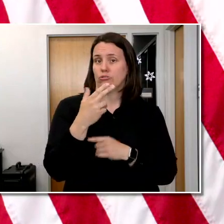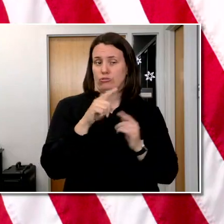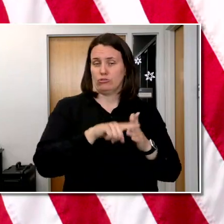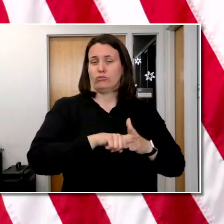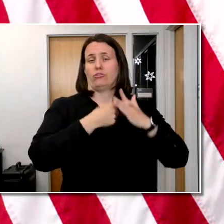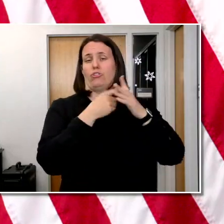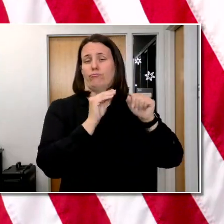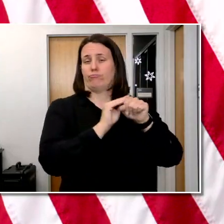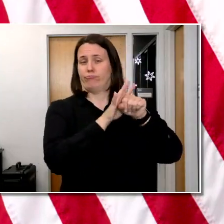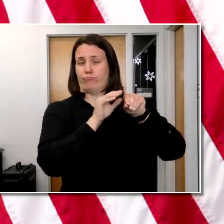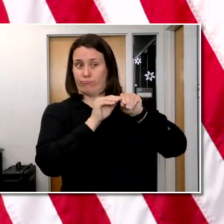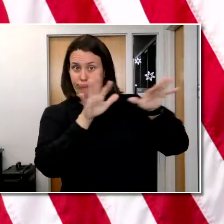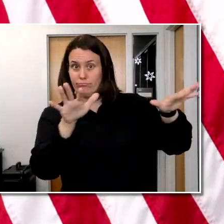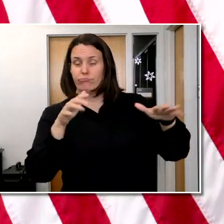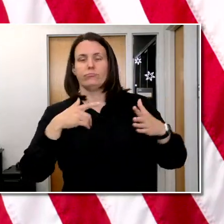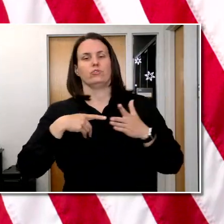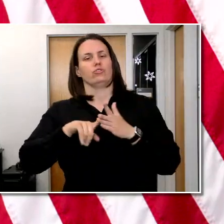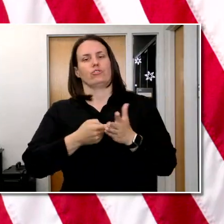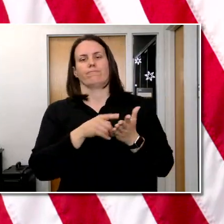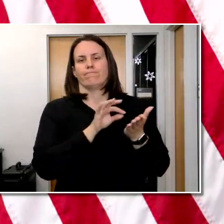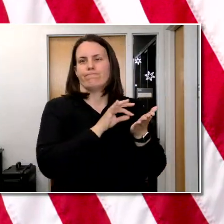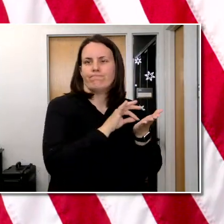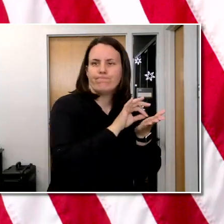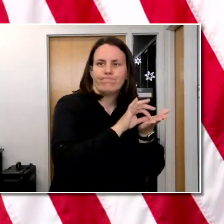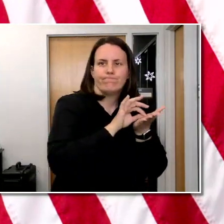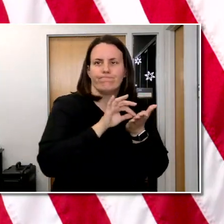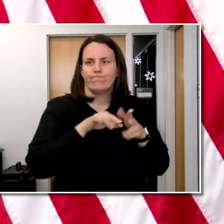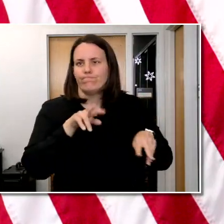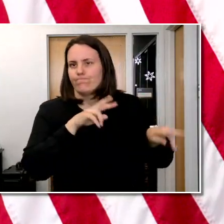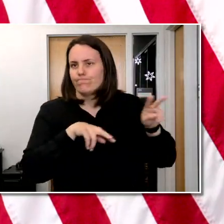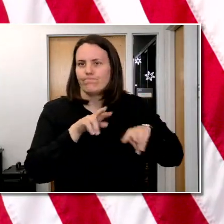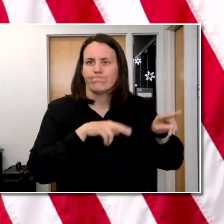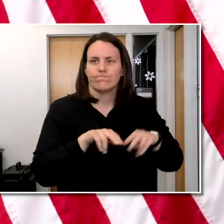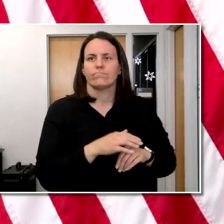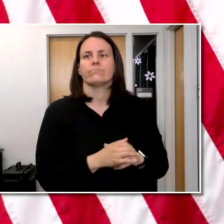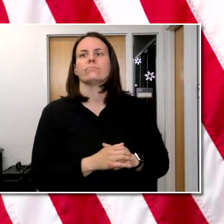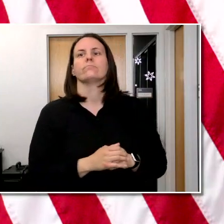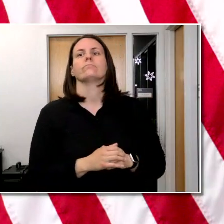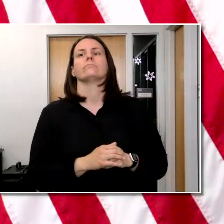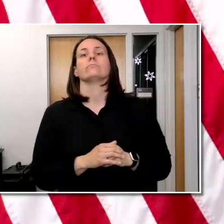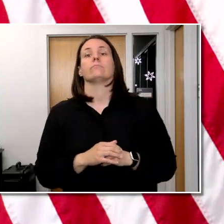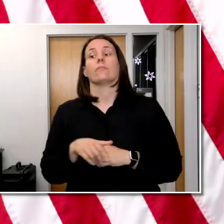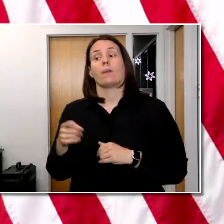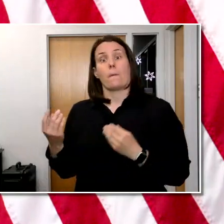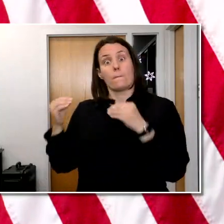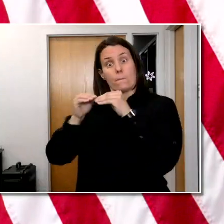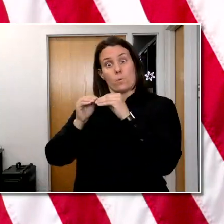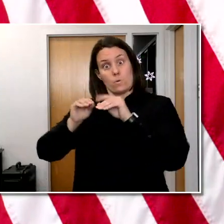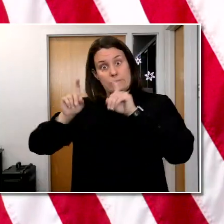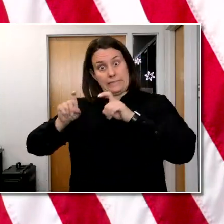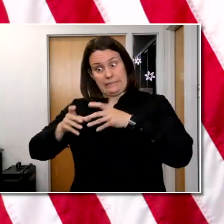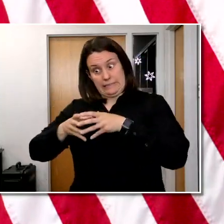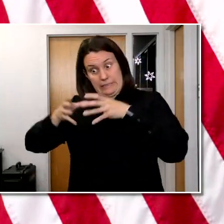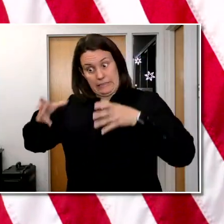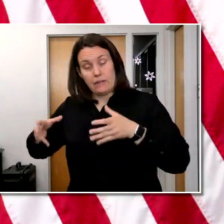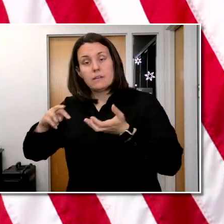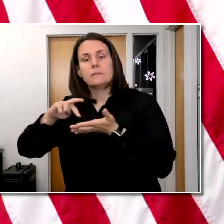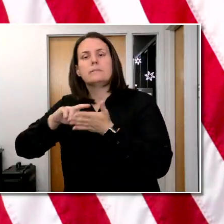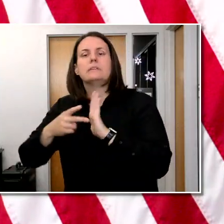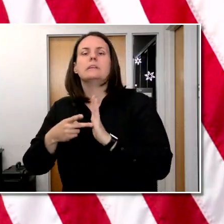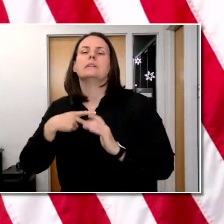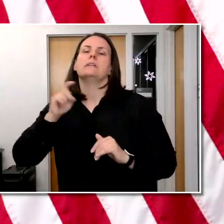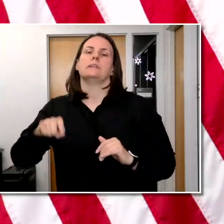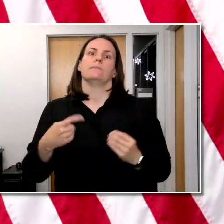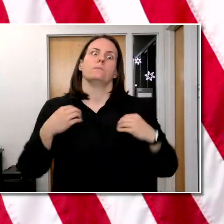contact tracing, which means we need to increase our contact tracing staff. The state job posting is currently